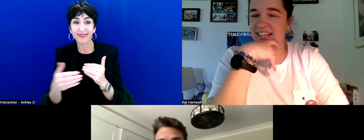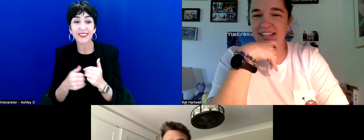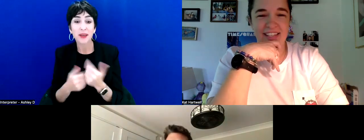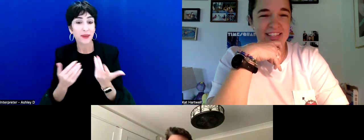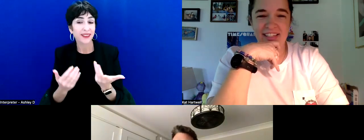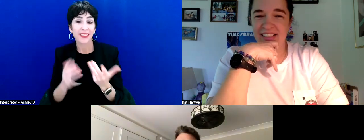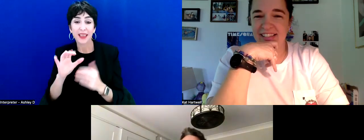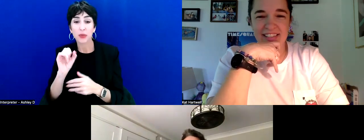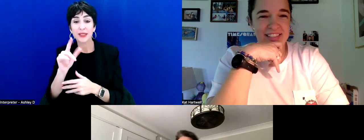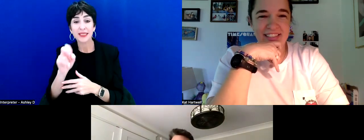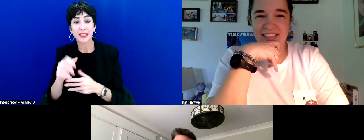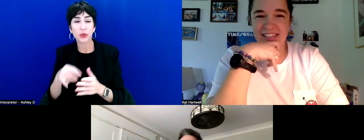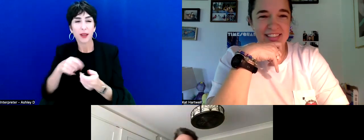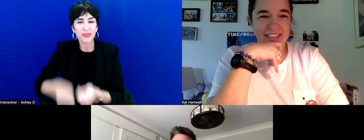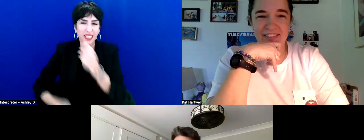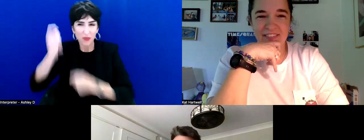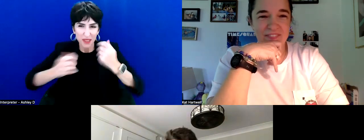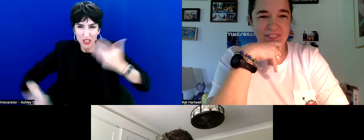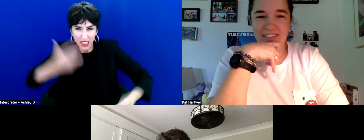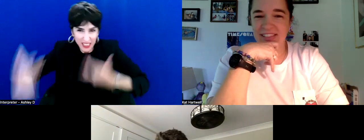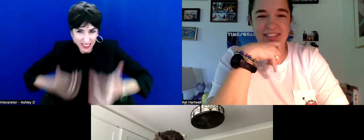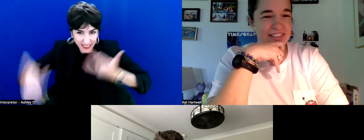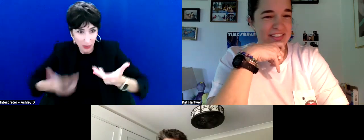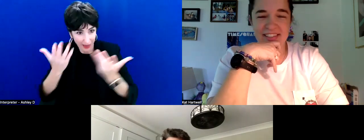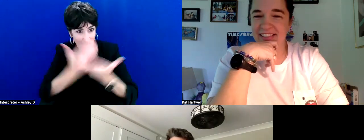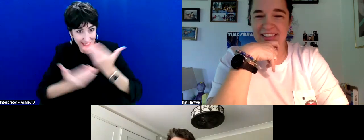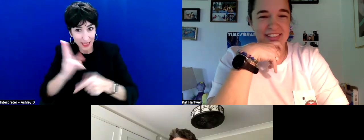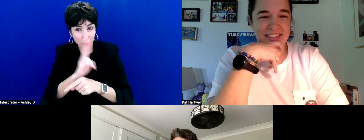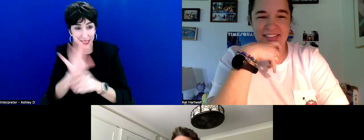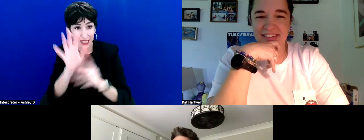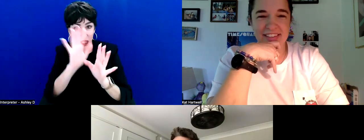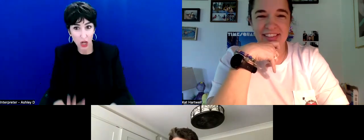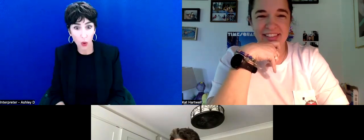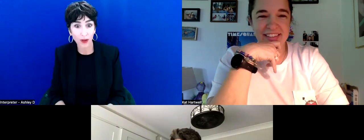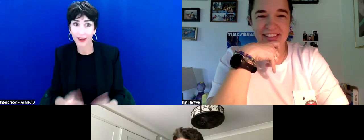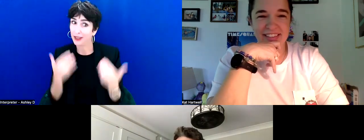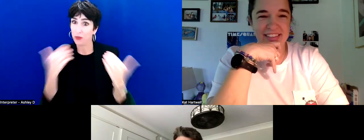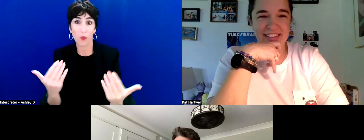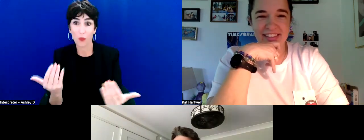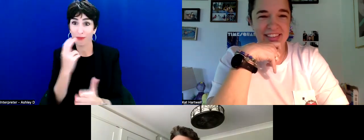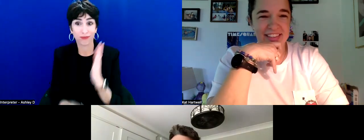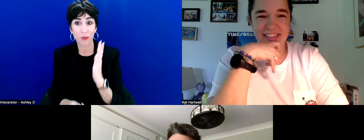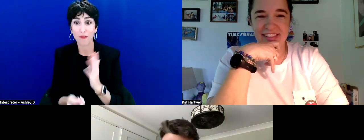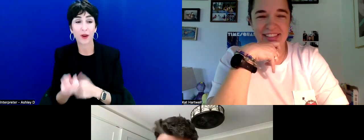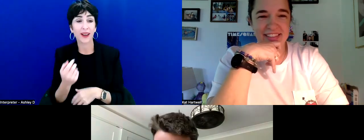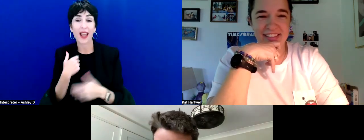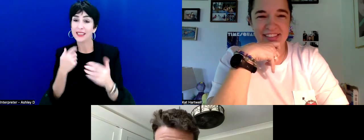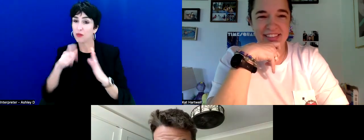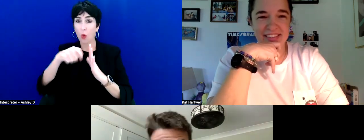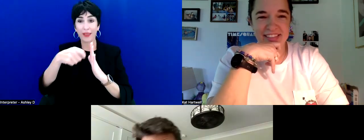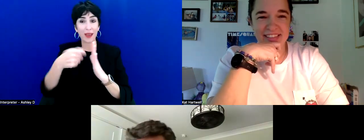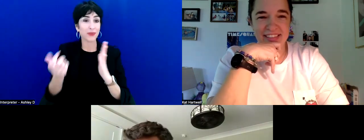that scene when I jump and I'm digging the snow with my hands, I just went for it. So I said, hey, roll the cameras